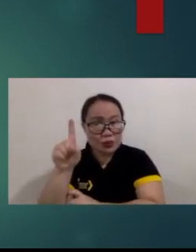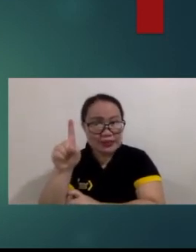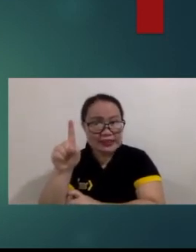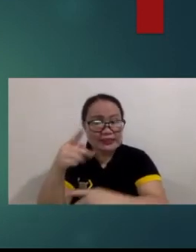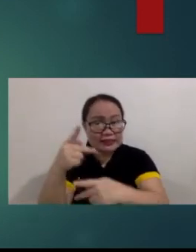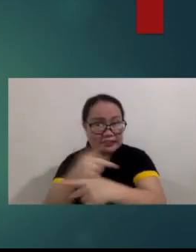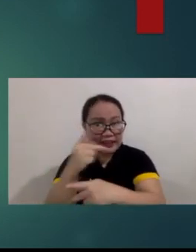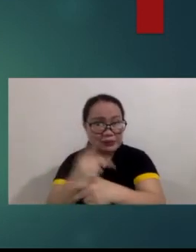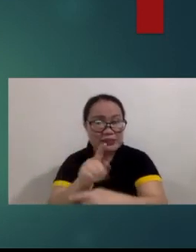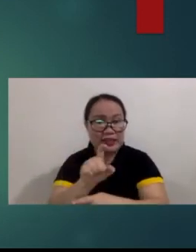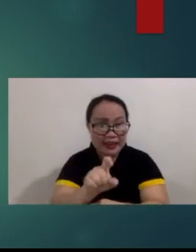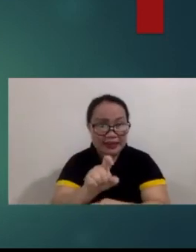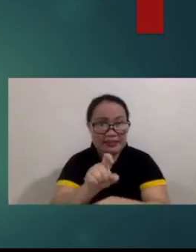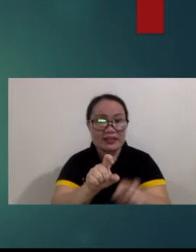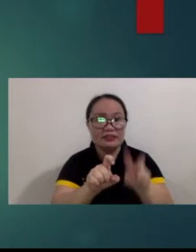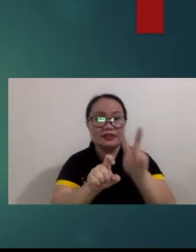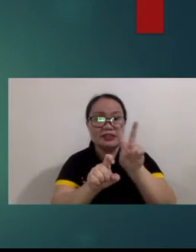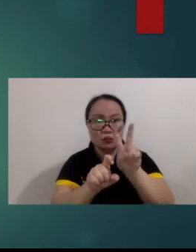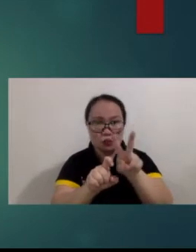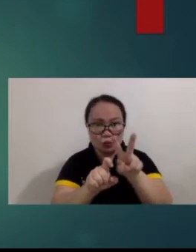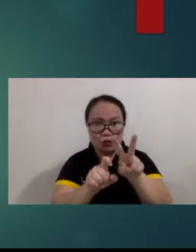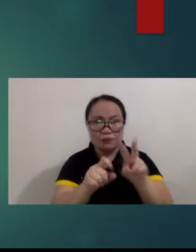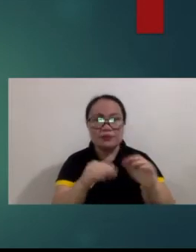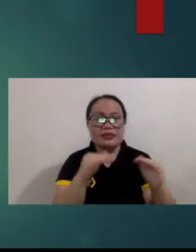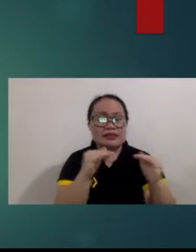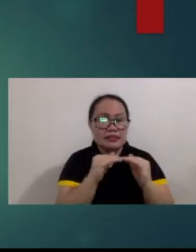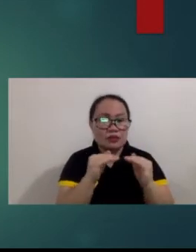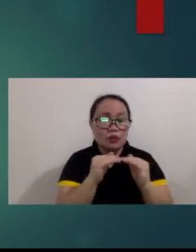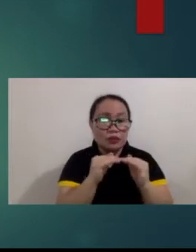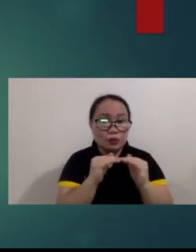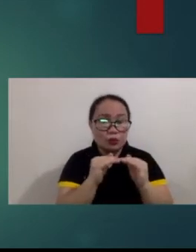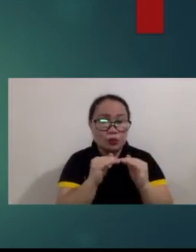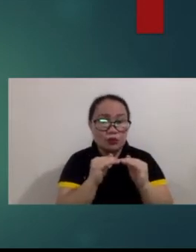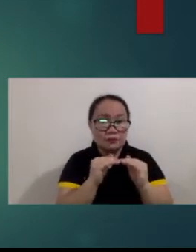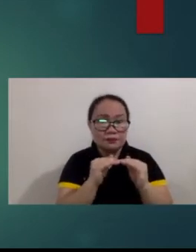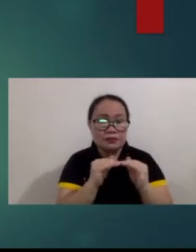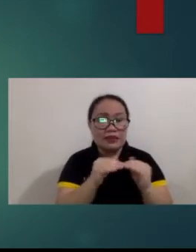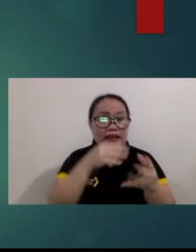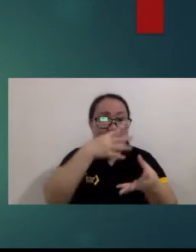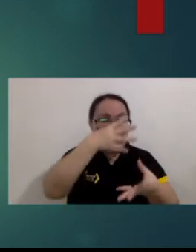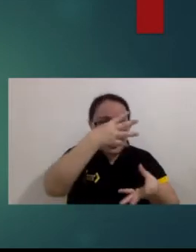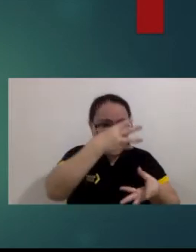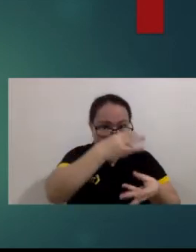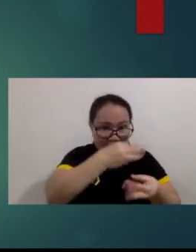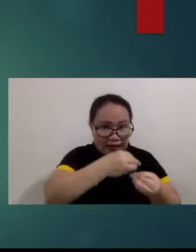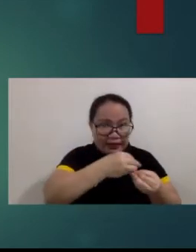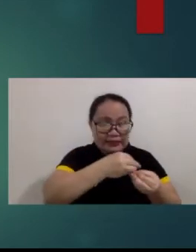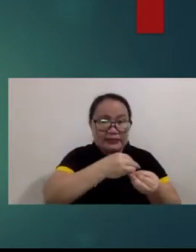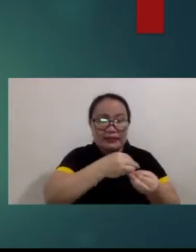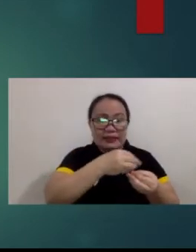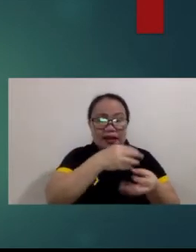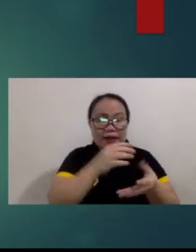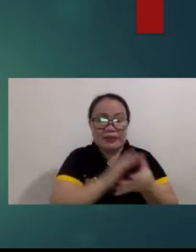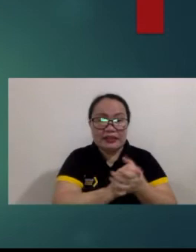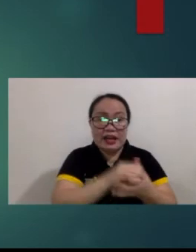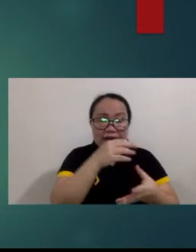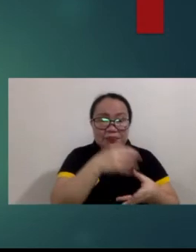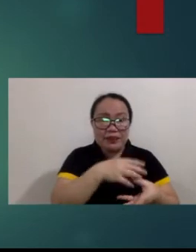to 1 times x raised to 2 is equal to add